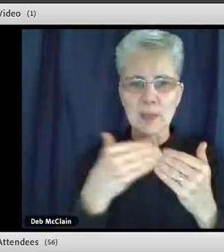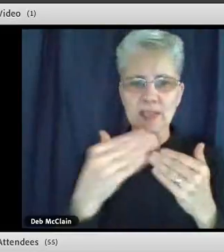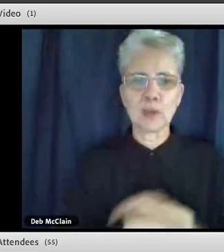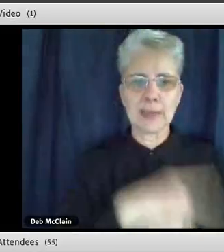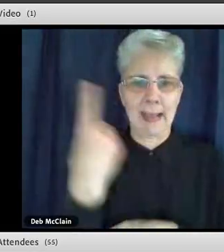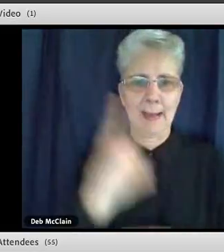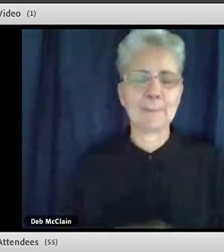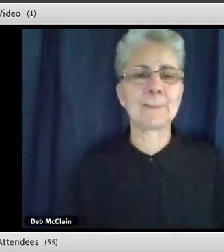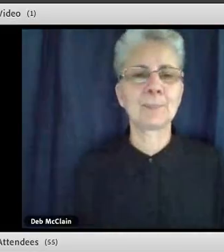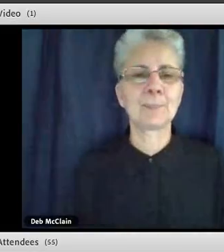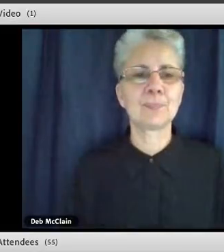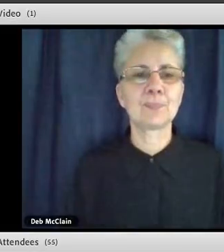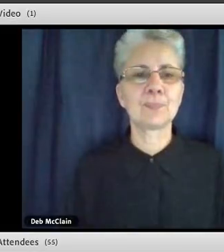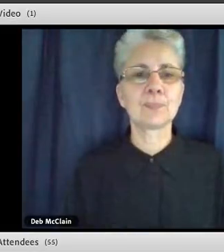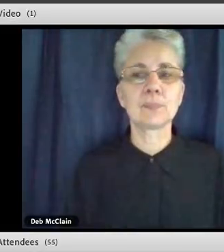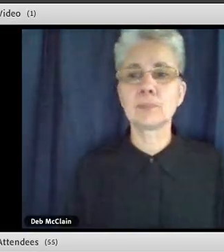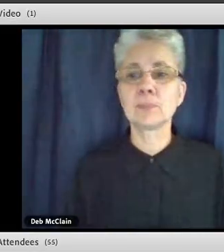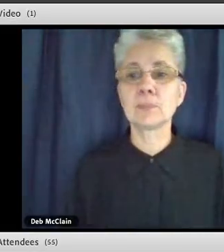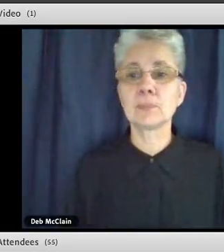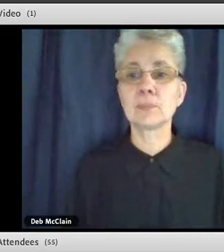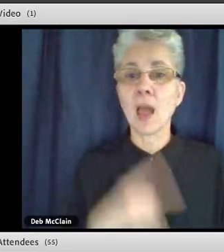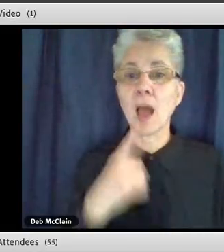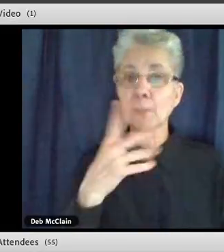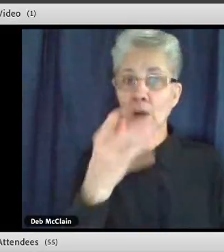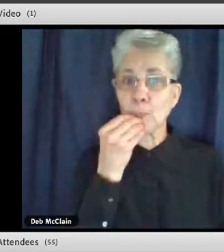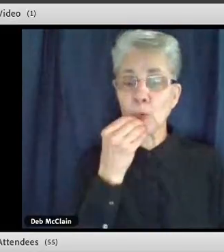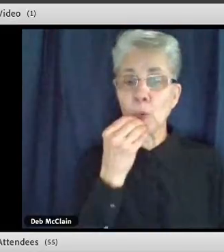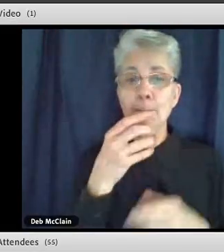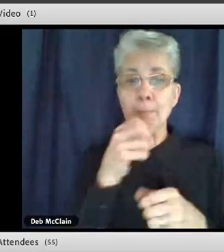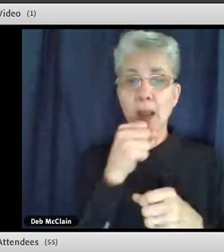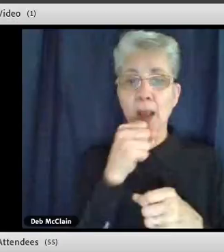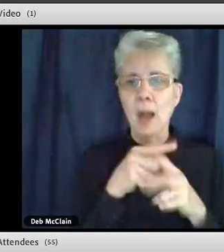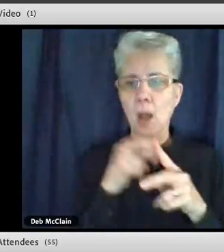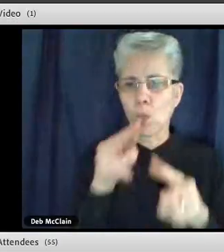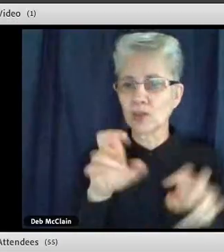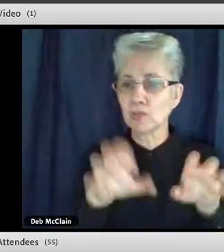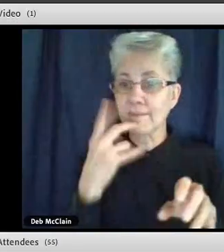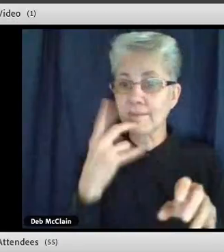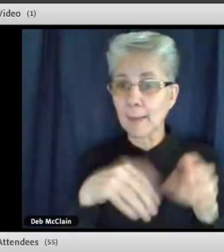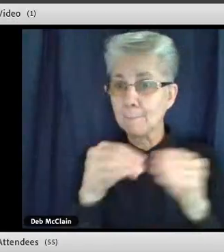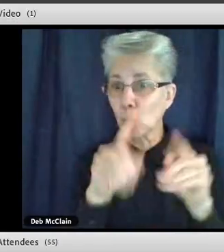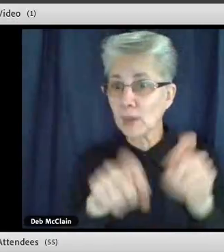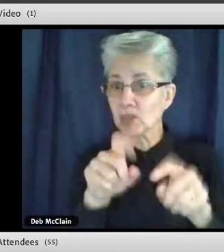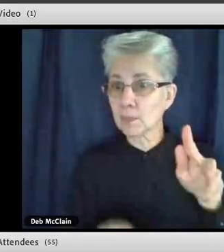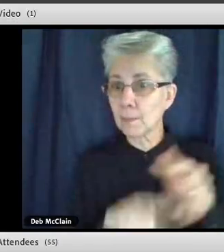And I'm going to mute my microphone, but I'll be watching the chat to see if any more questions come up.